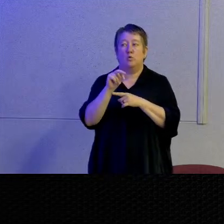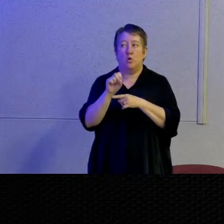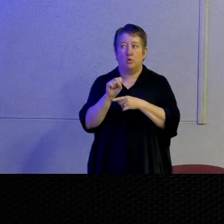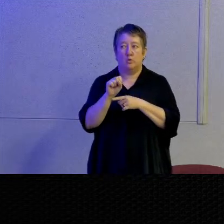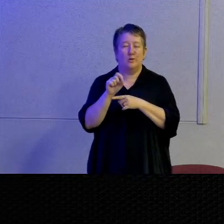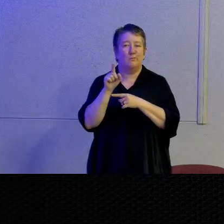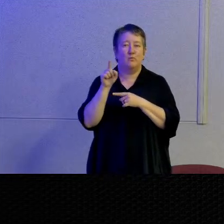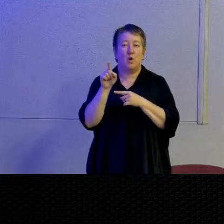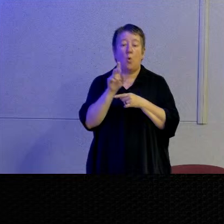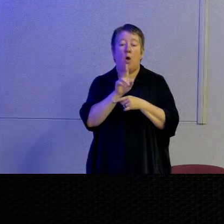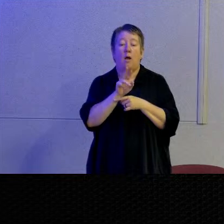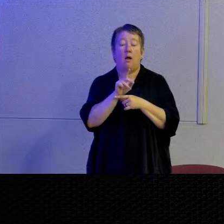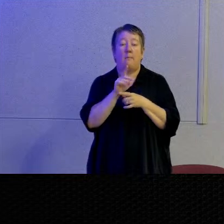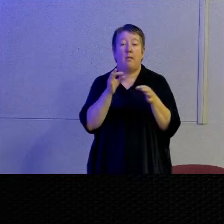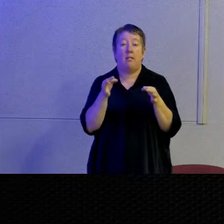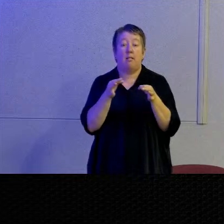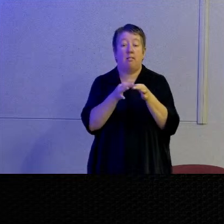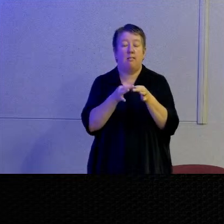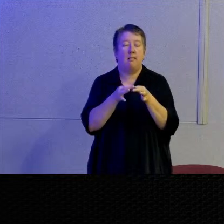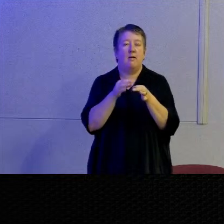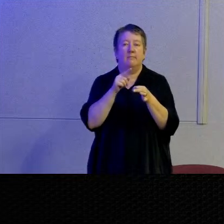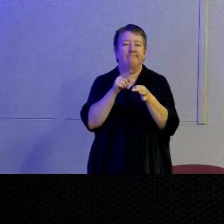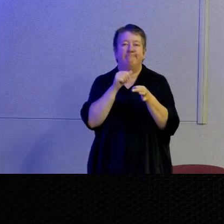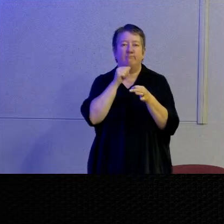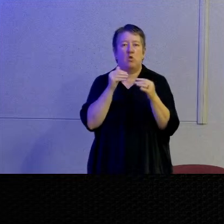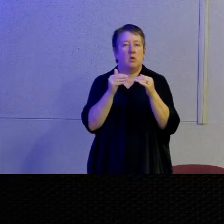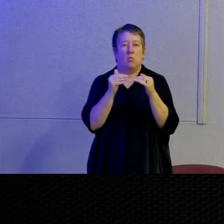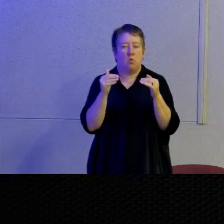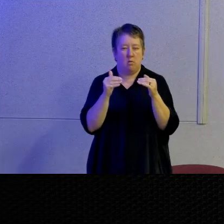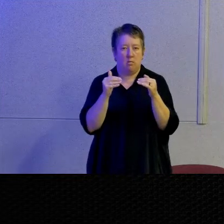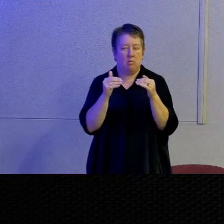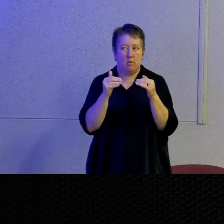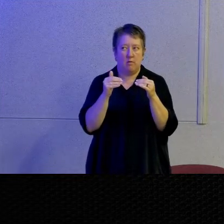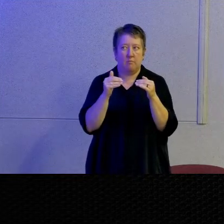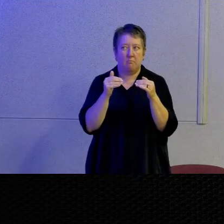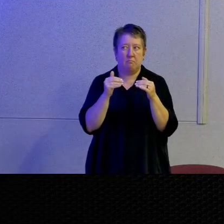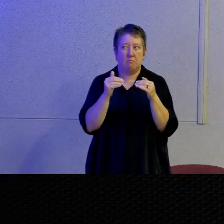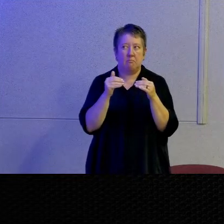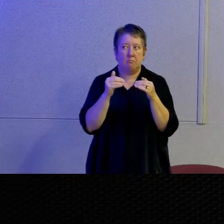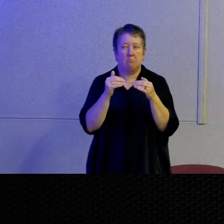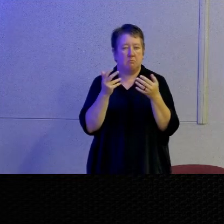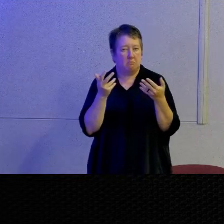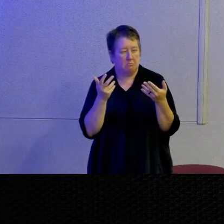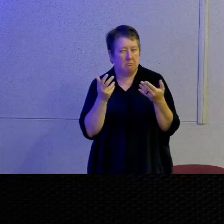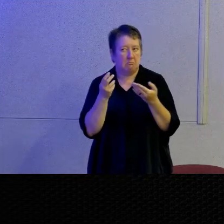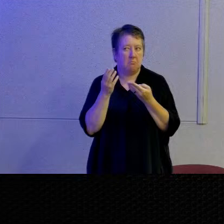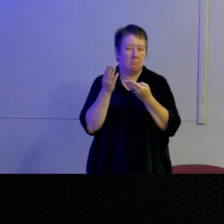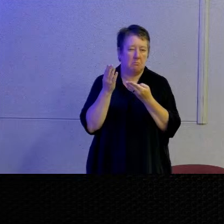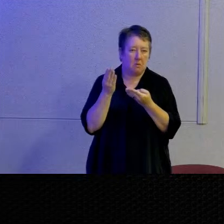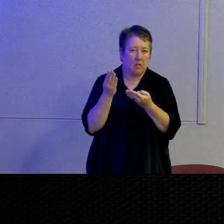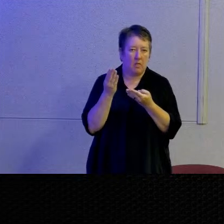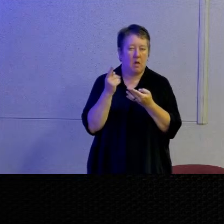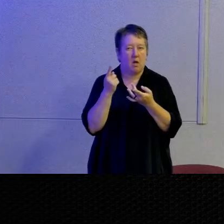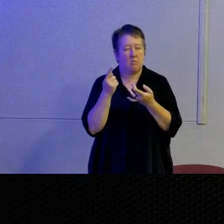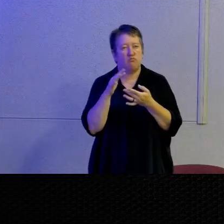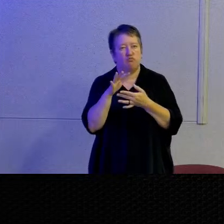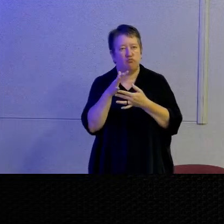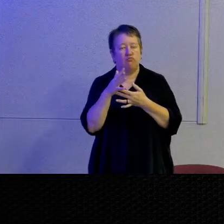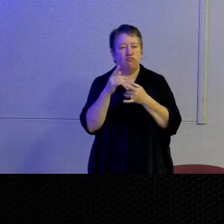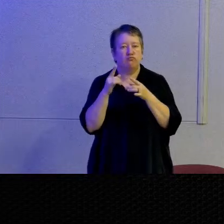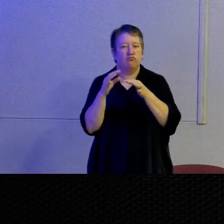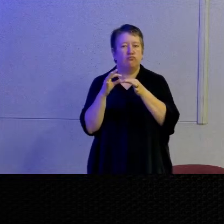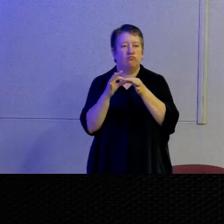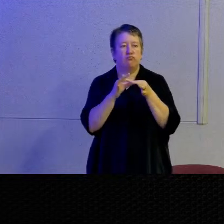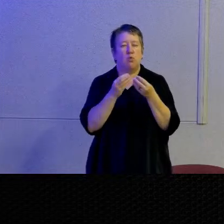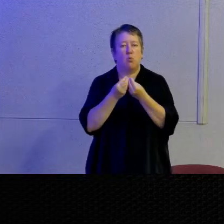unequal couple of particles. And, well, it seems to be there, roughly speaking, in agreement with